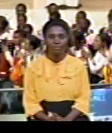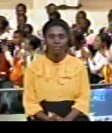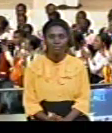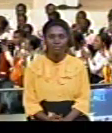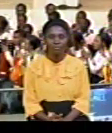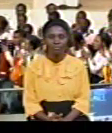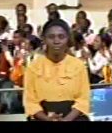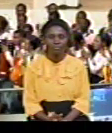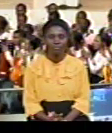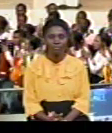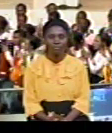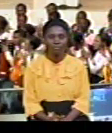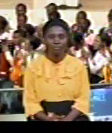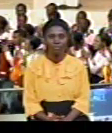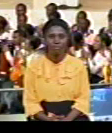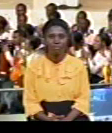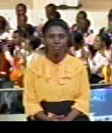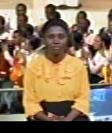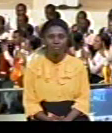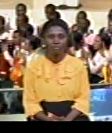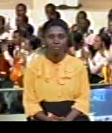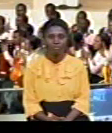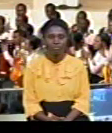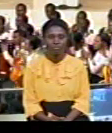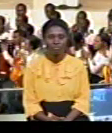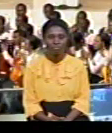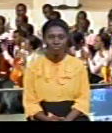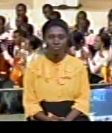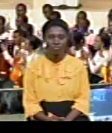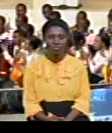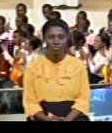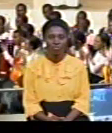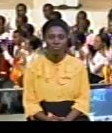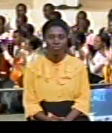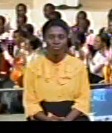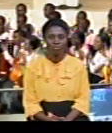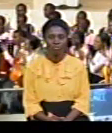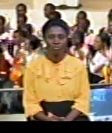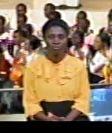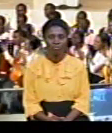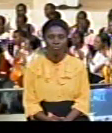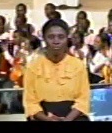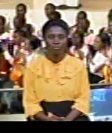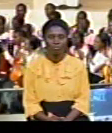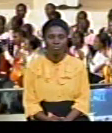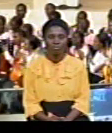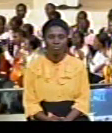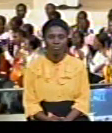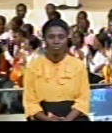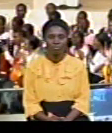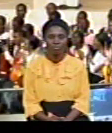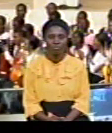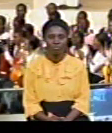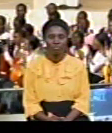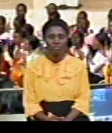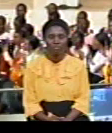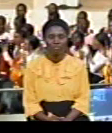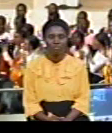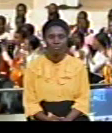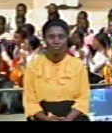prayer. Come then, at once, delay no longer. Hear this